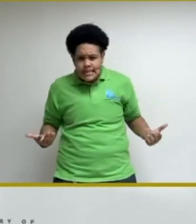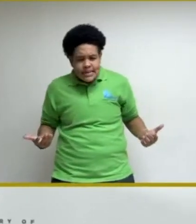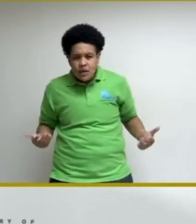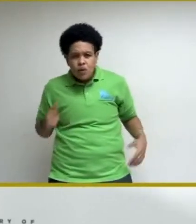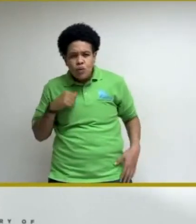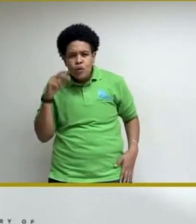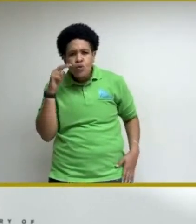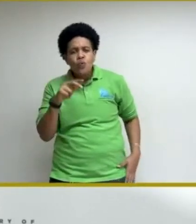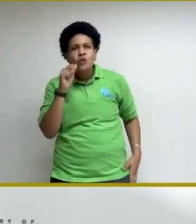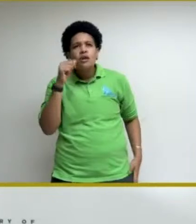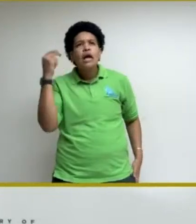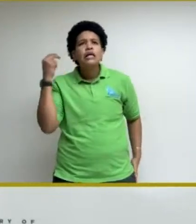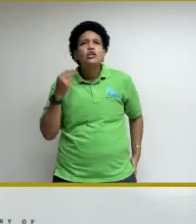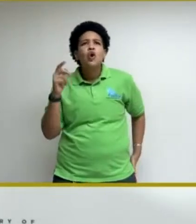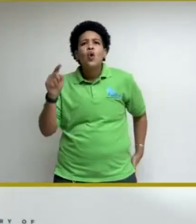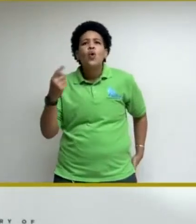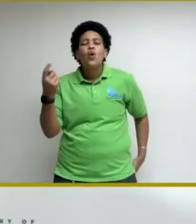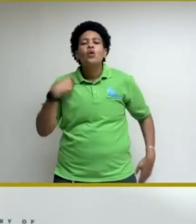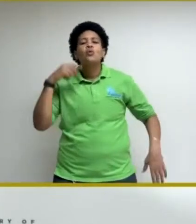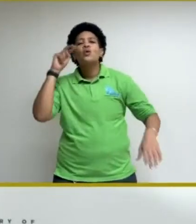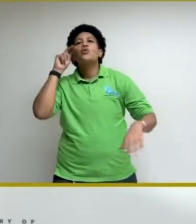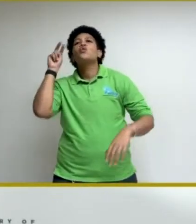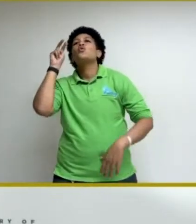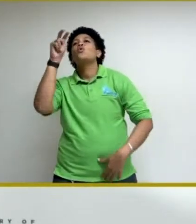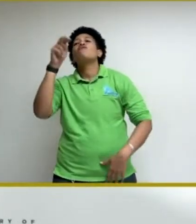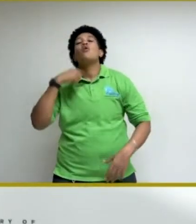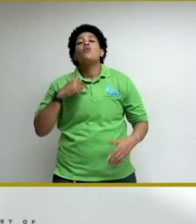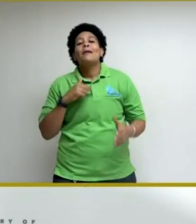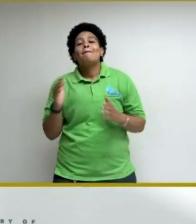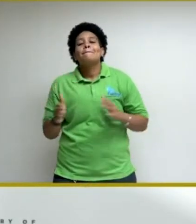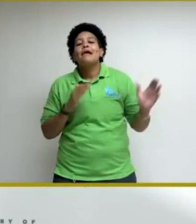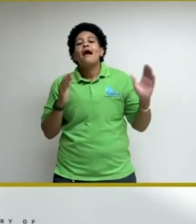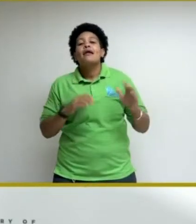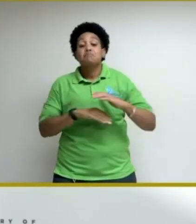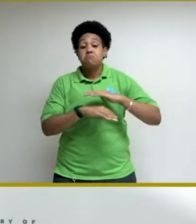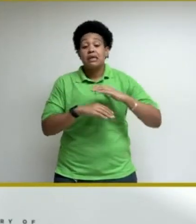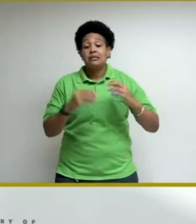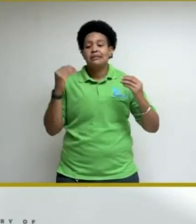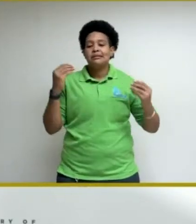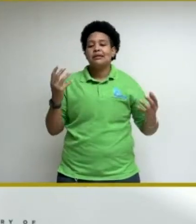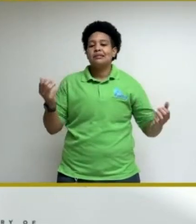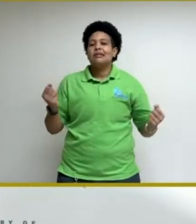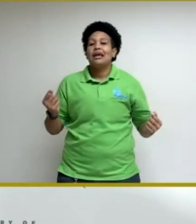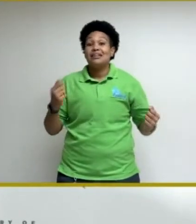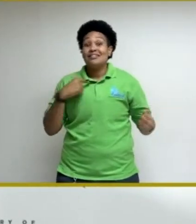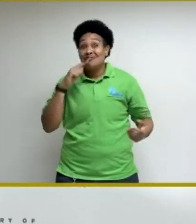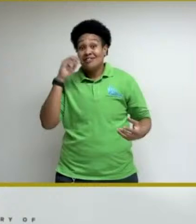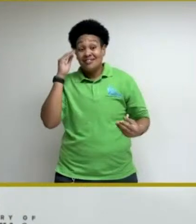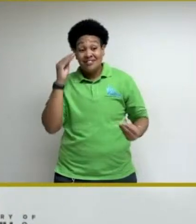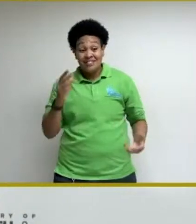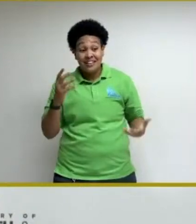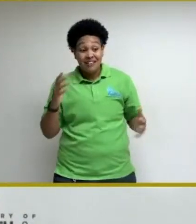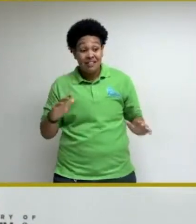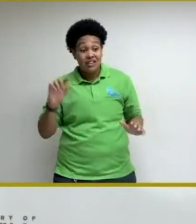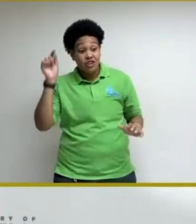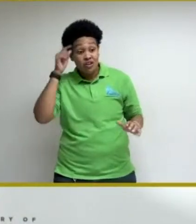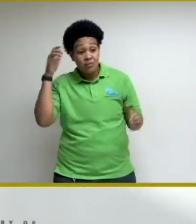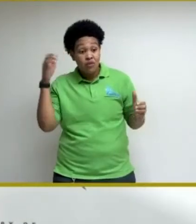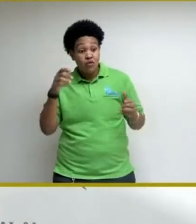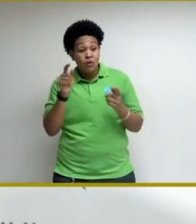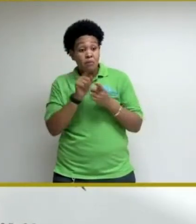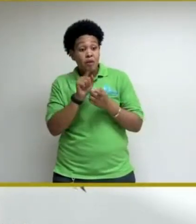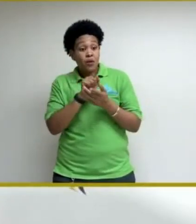at the historical, we look forward and we plan based on the data. Having said that, Cabinet meets